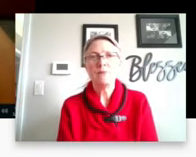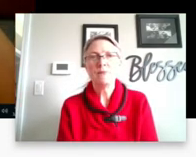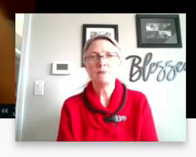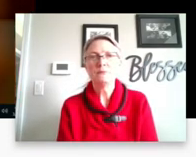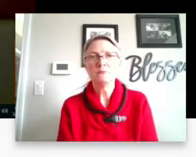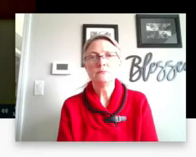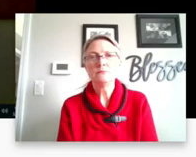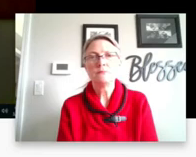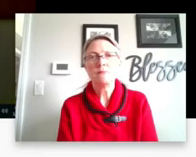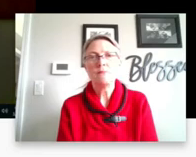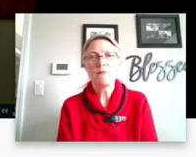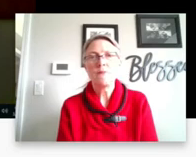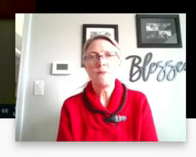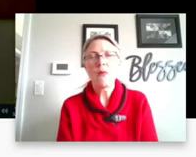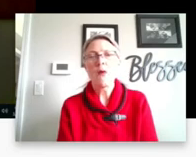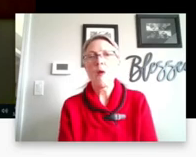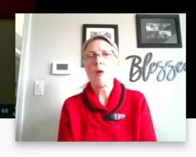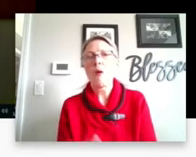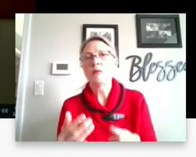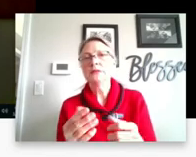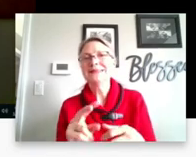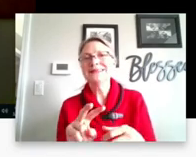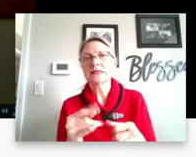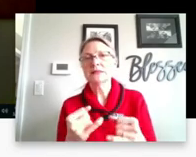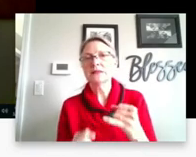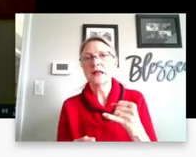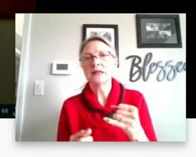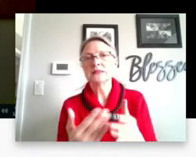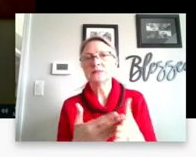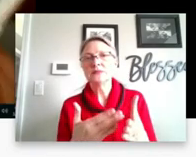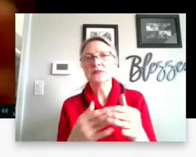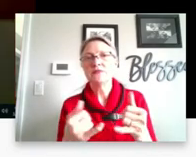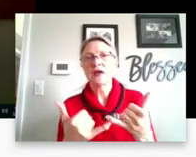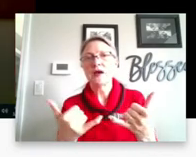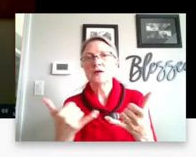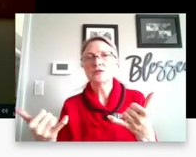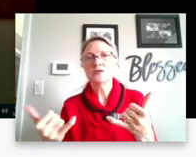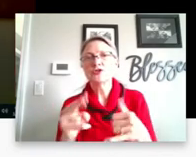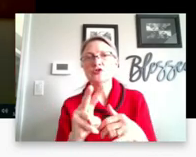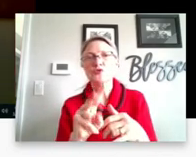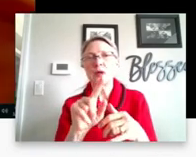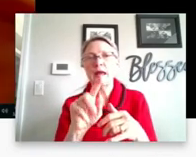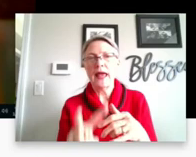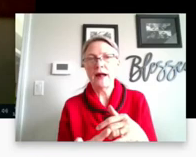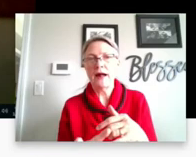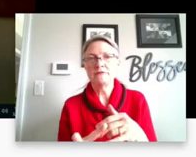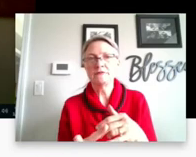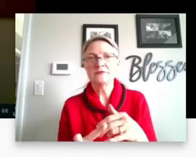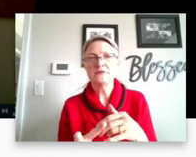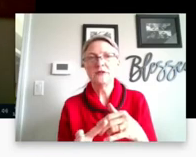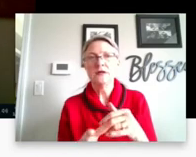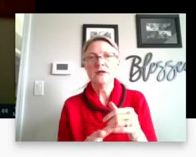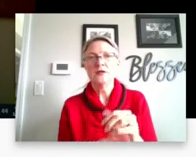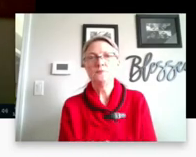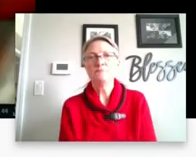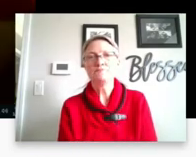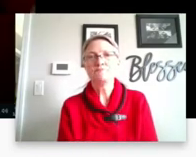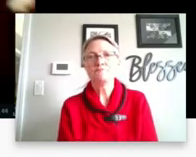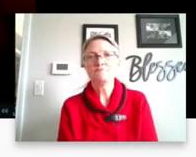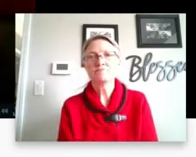a second to last piece of yarn. It looks to be about 2.5 inches. So I'll make another tally in that 2.5